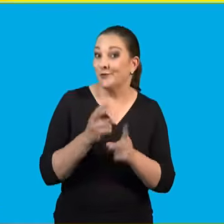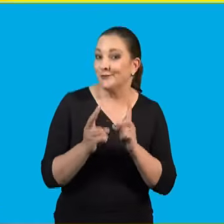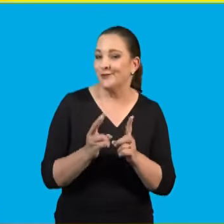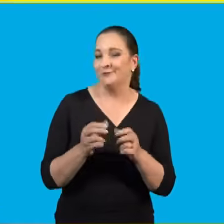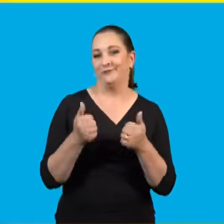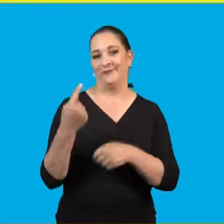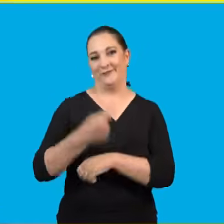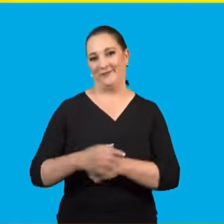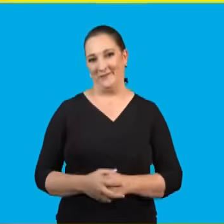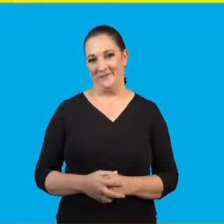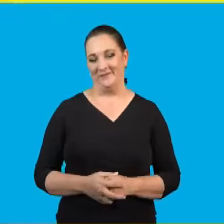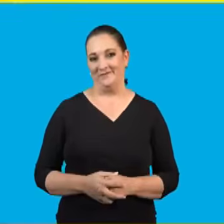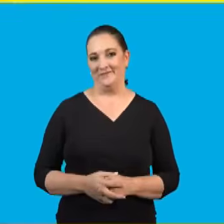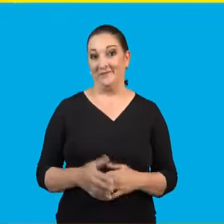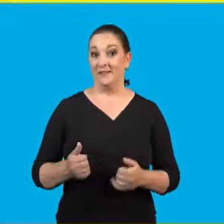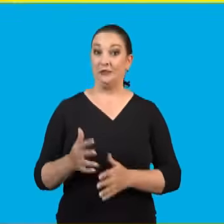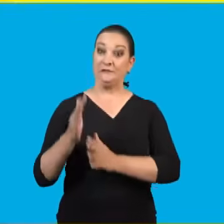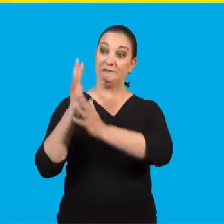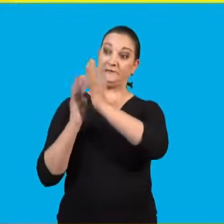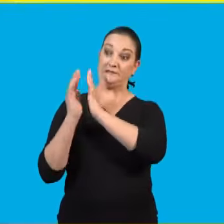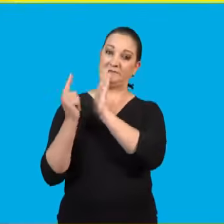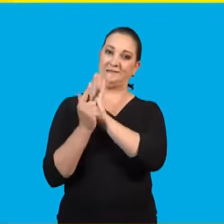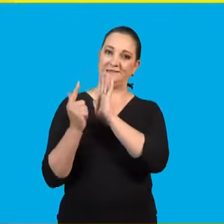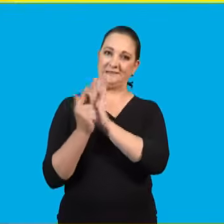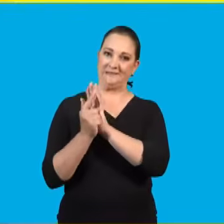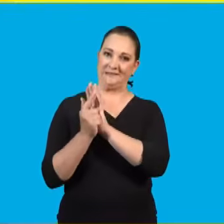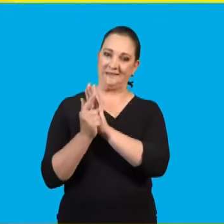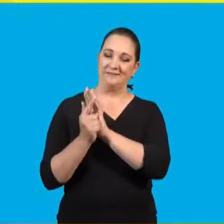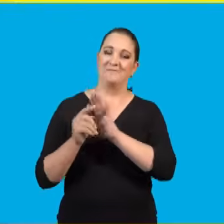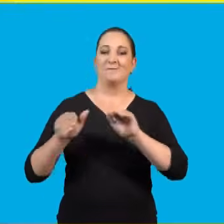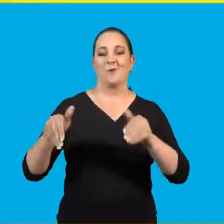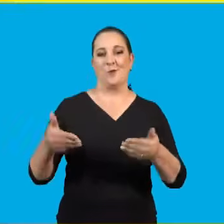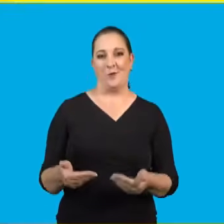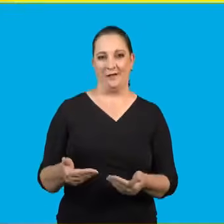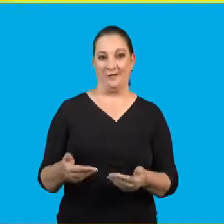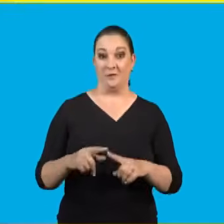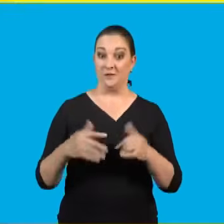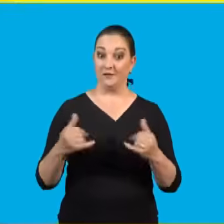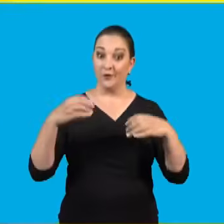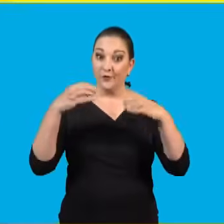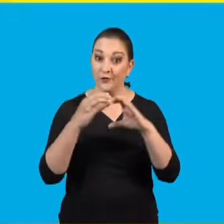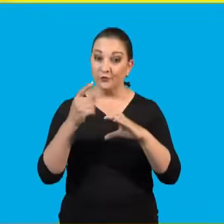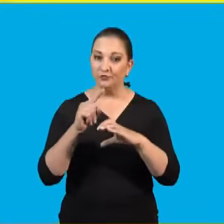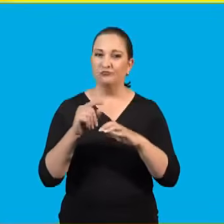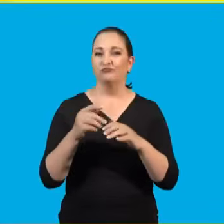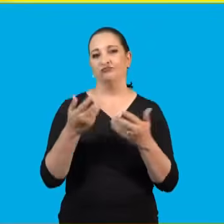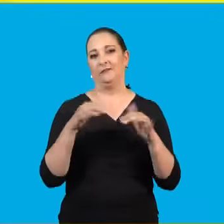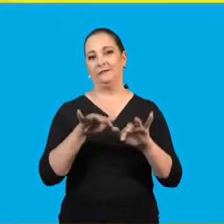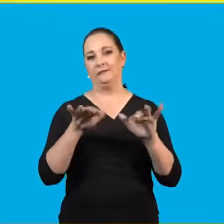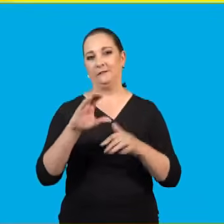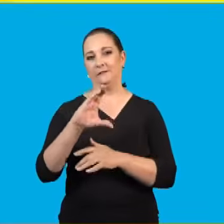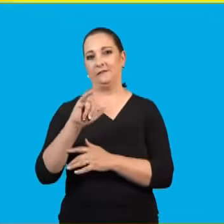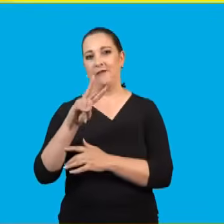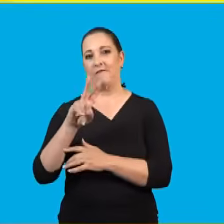Good day, grade 12 learners. Welcome to another history lesson where we will be focusing on civil resistance in